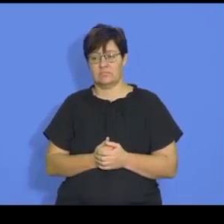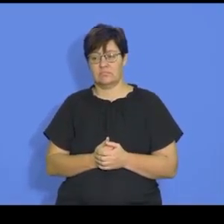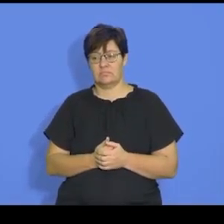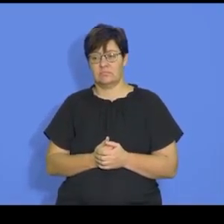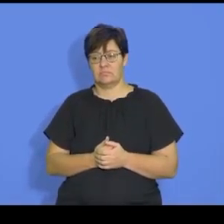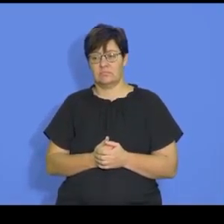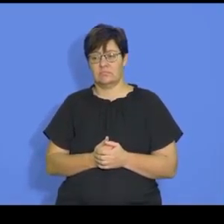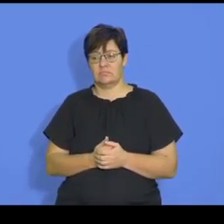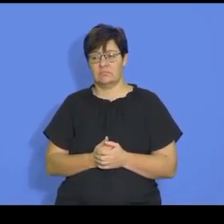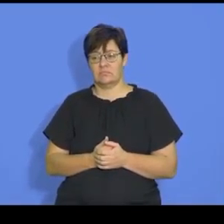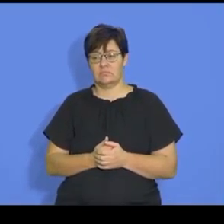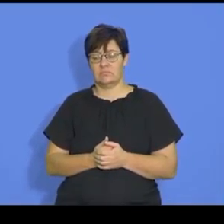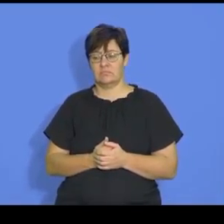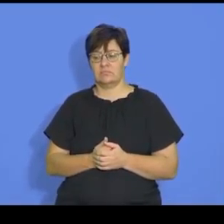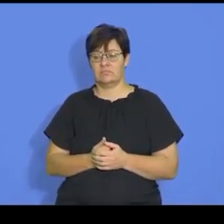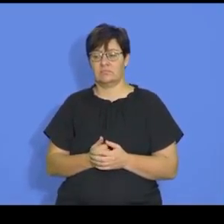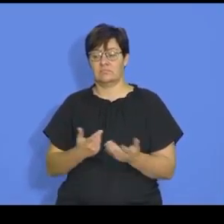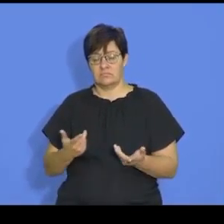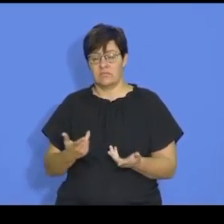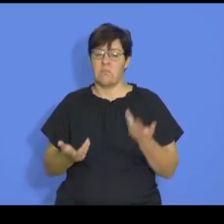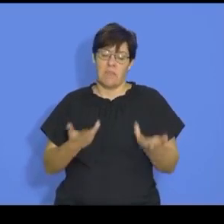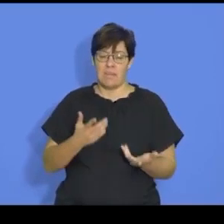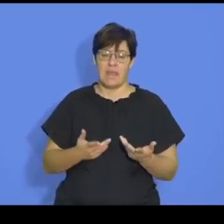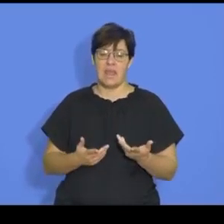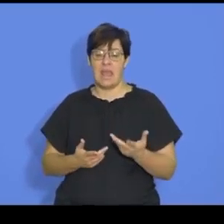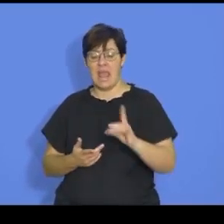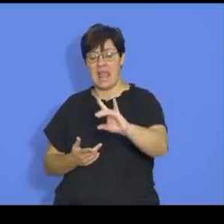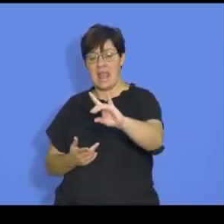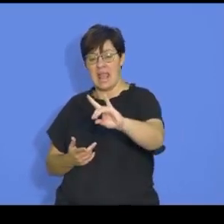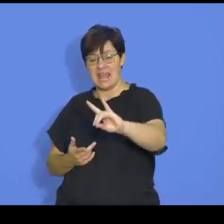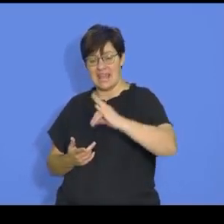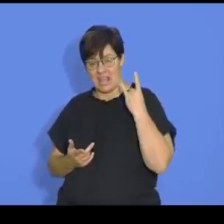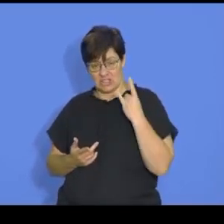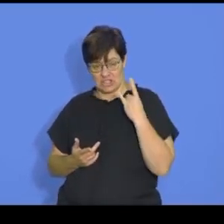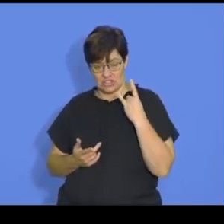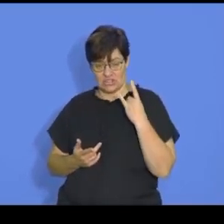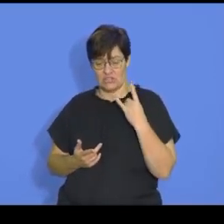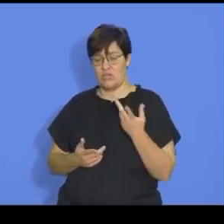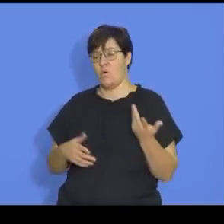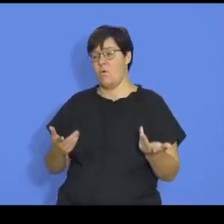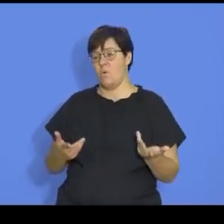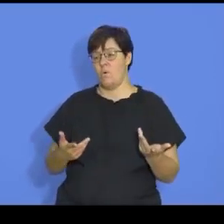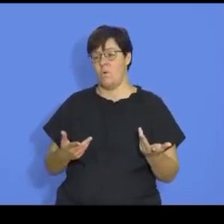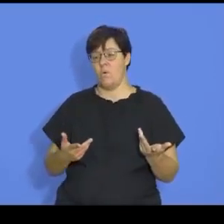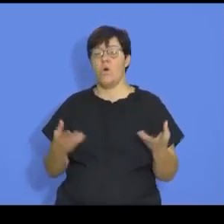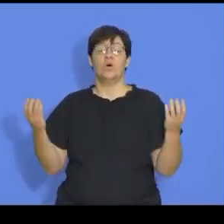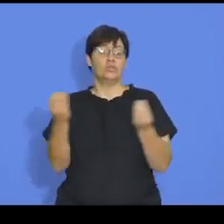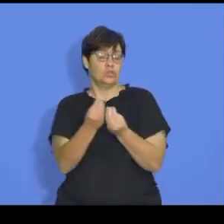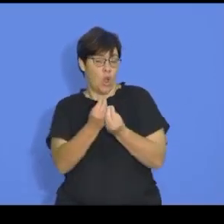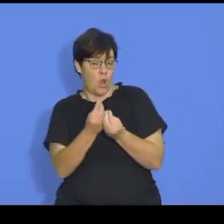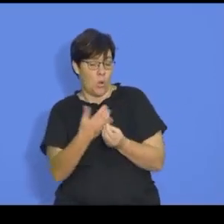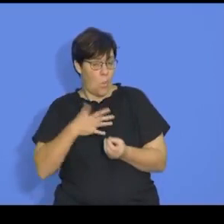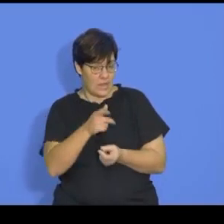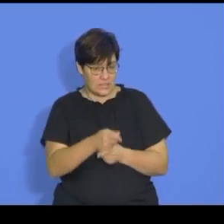any withdrawals, for example, they may take cash from the business. The partners could